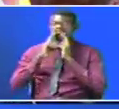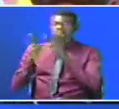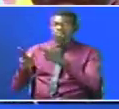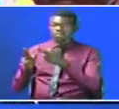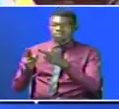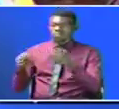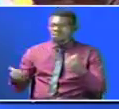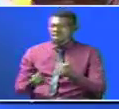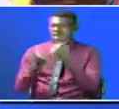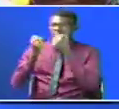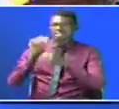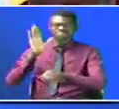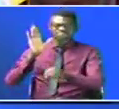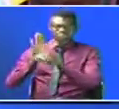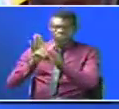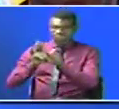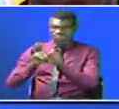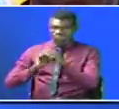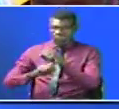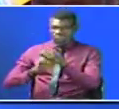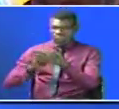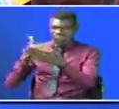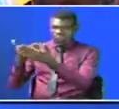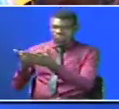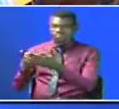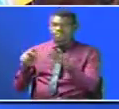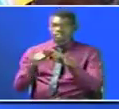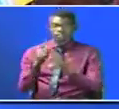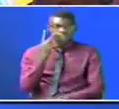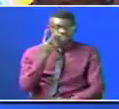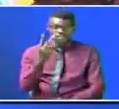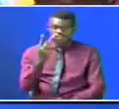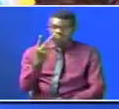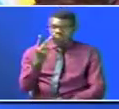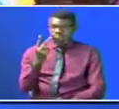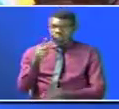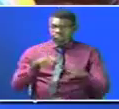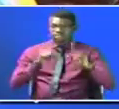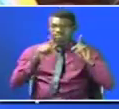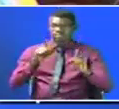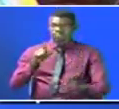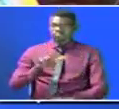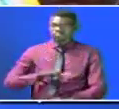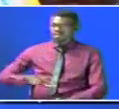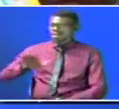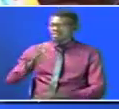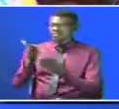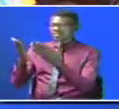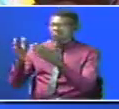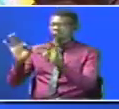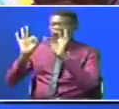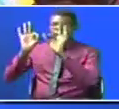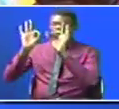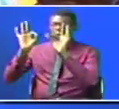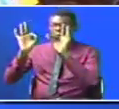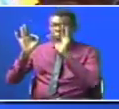has happened since we were here. You can witness for yourself. The dais has come up, and what we are